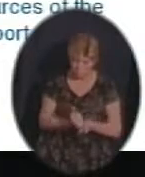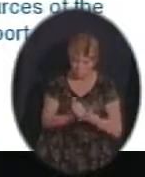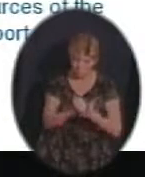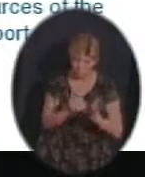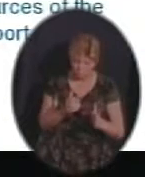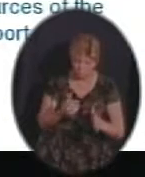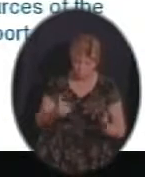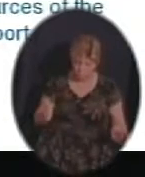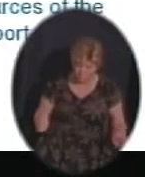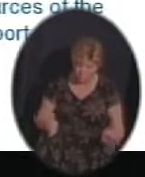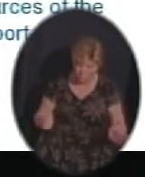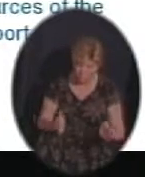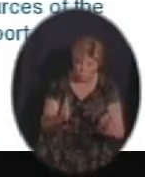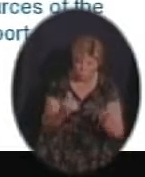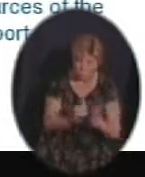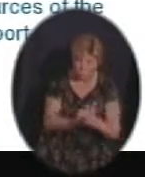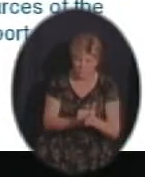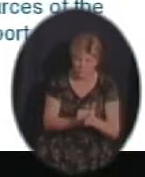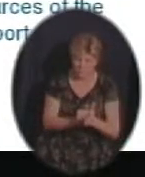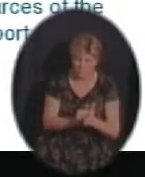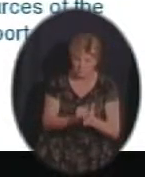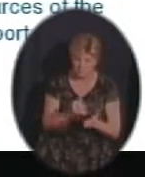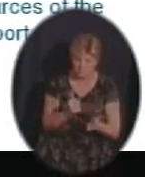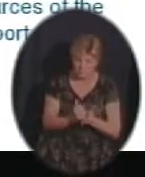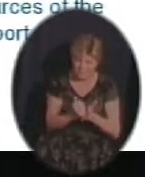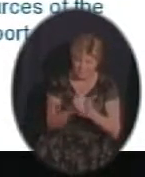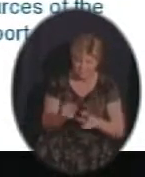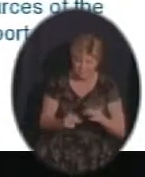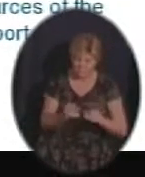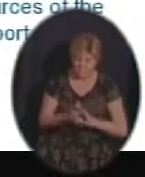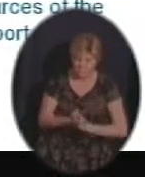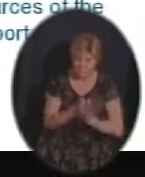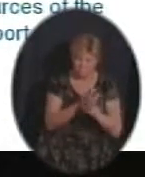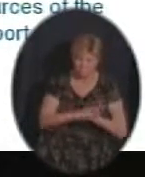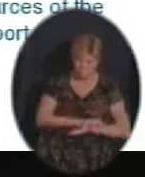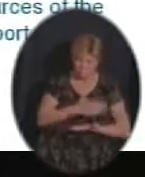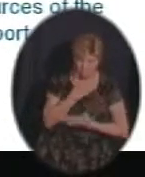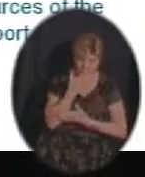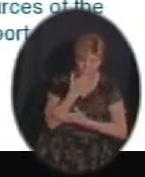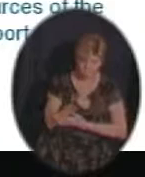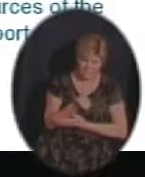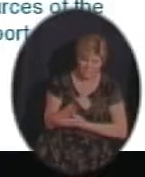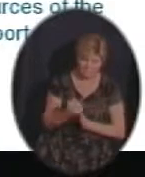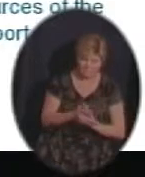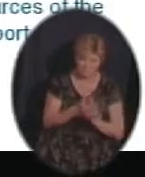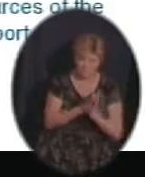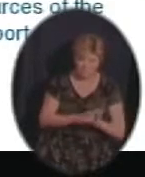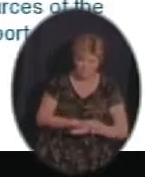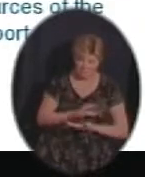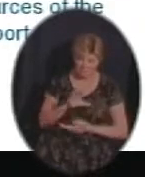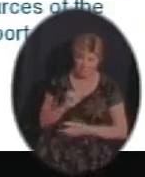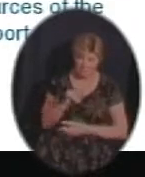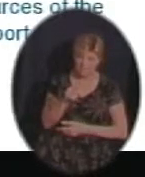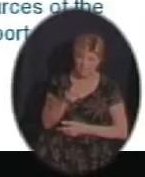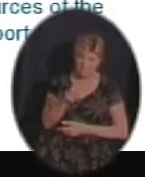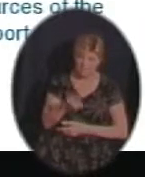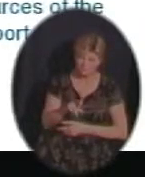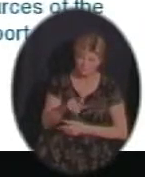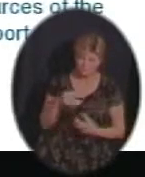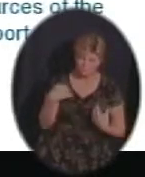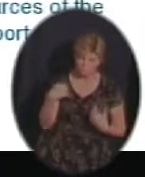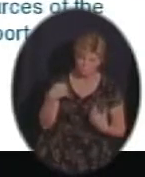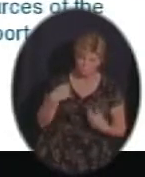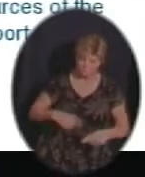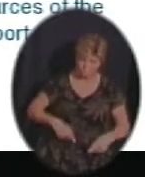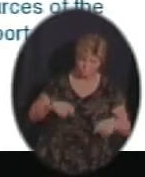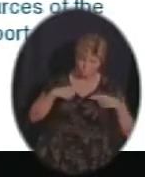better, help them be cancer survivors, anything that they can do. We need to do better